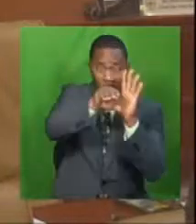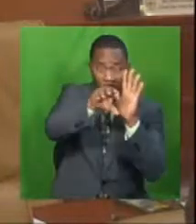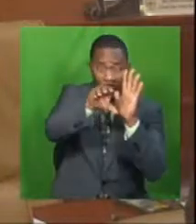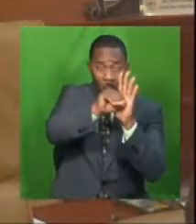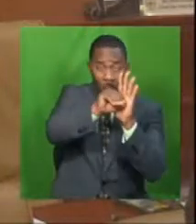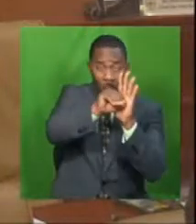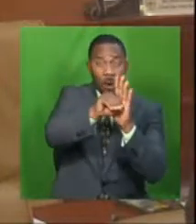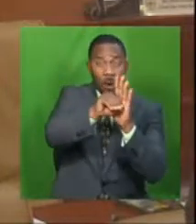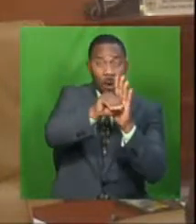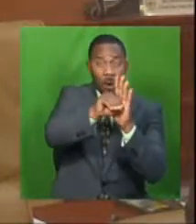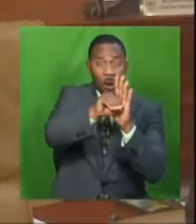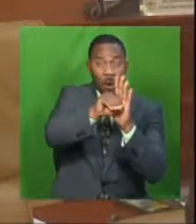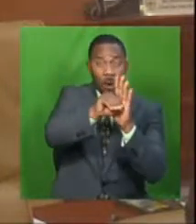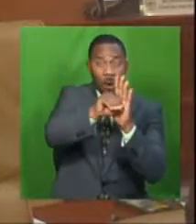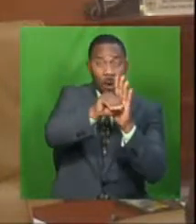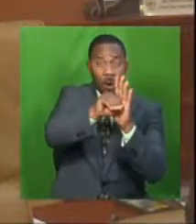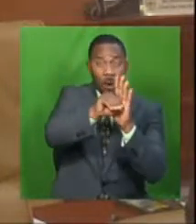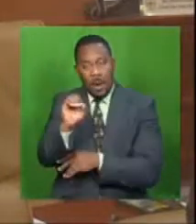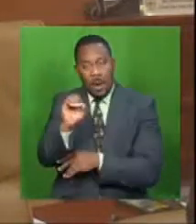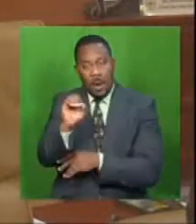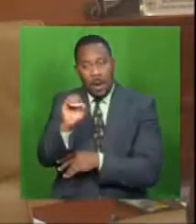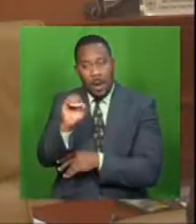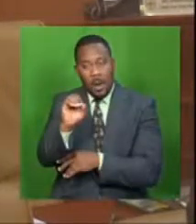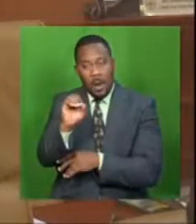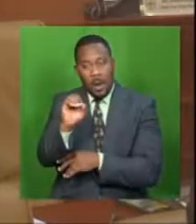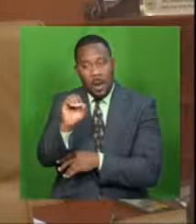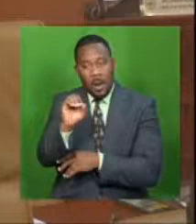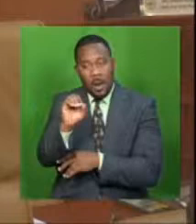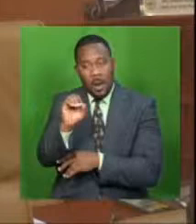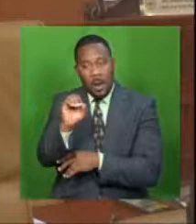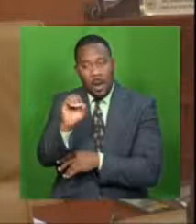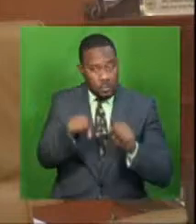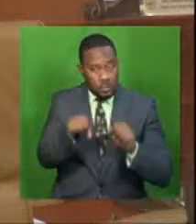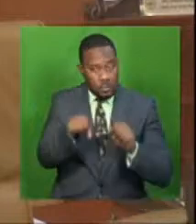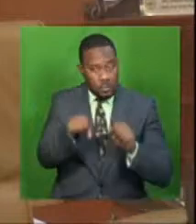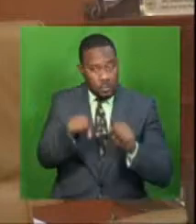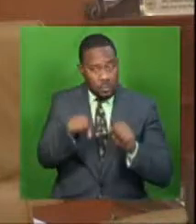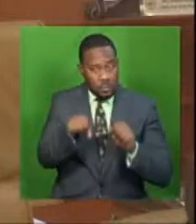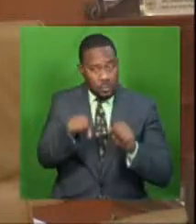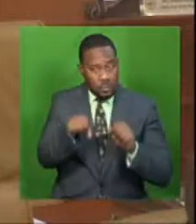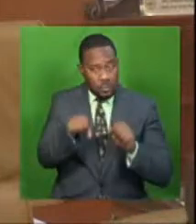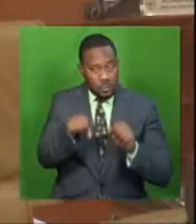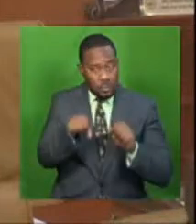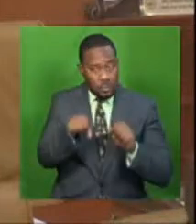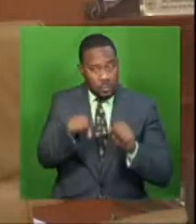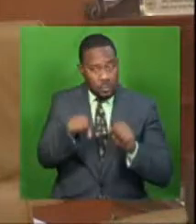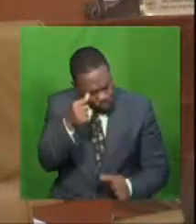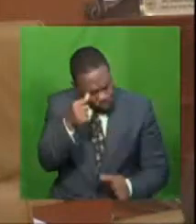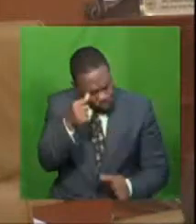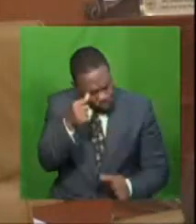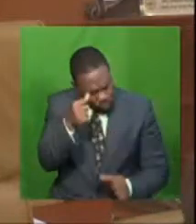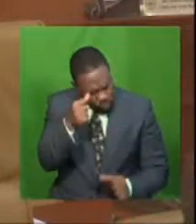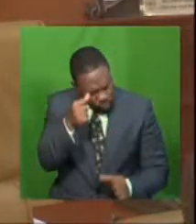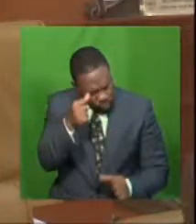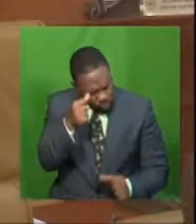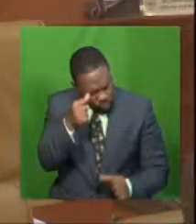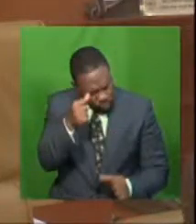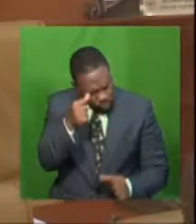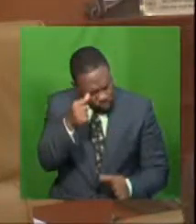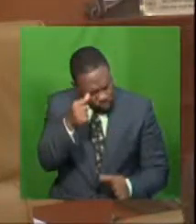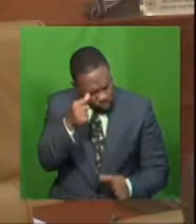of the things that I want to recommend, one of the plants that I want to recommend is my